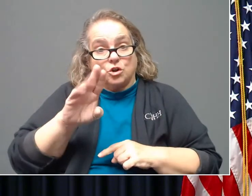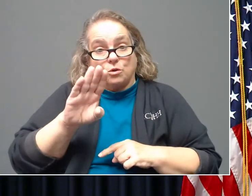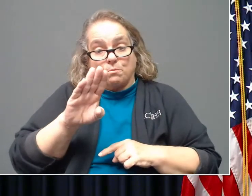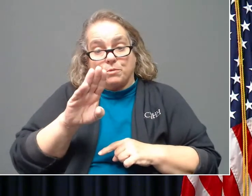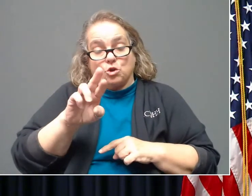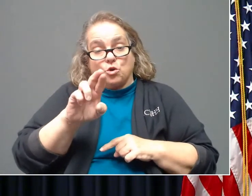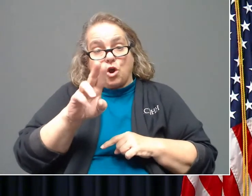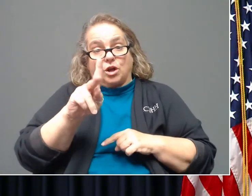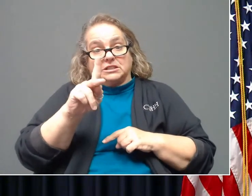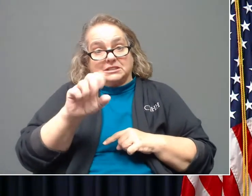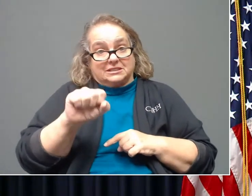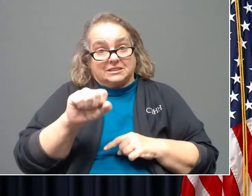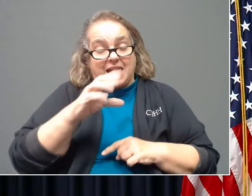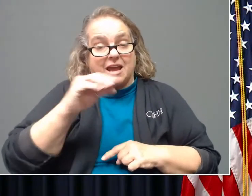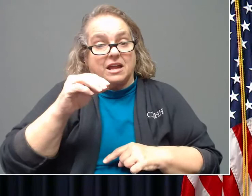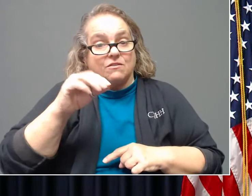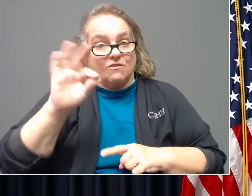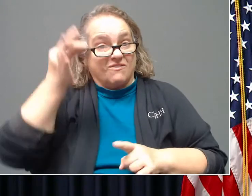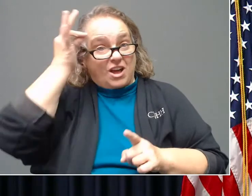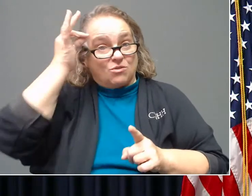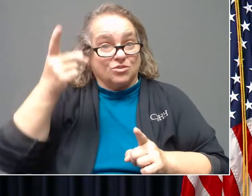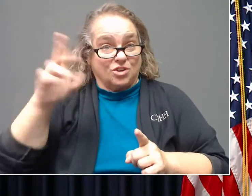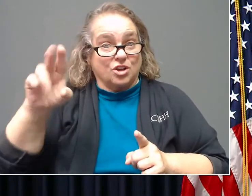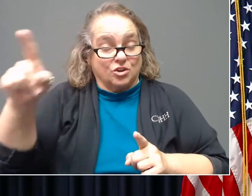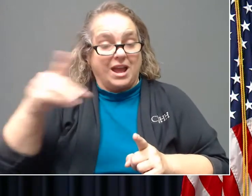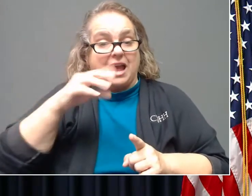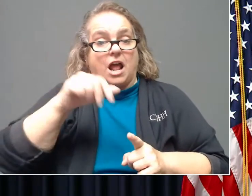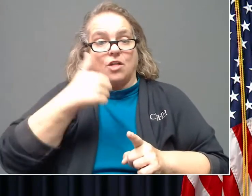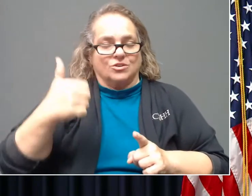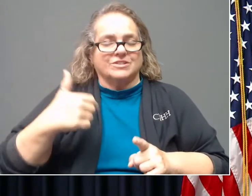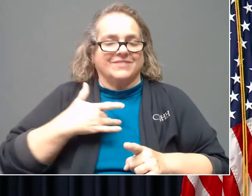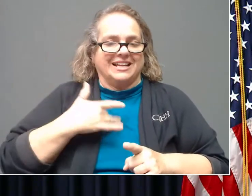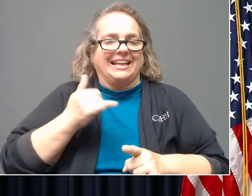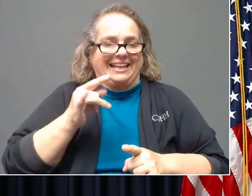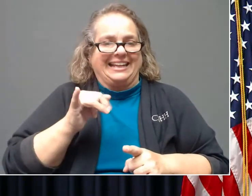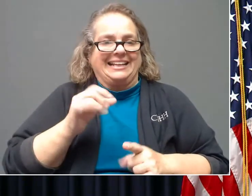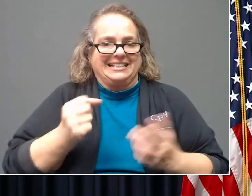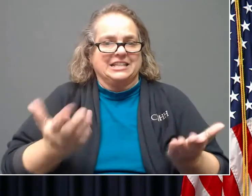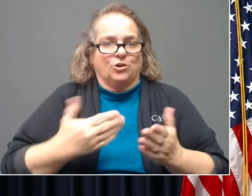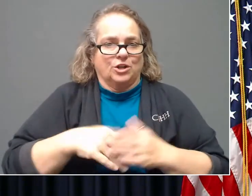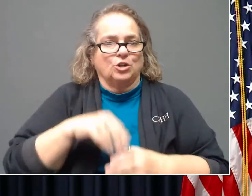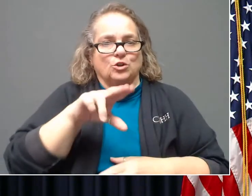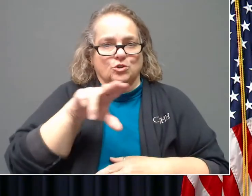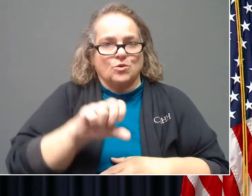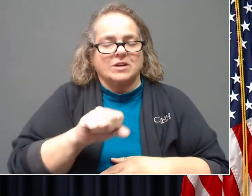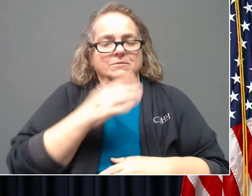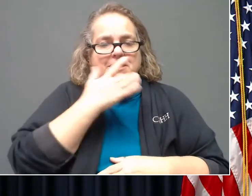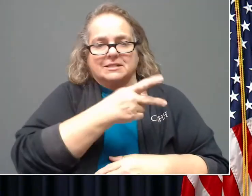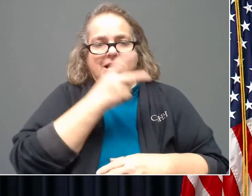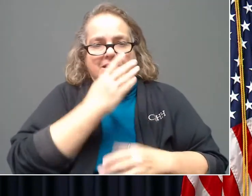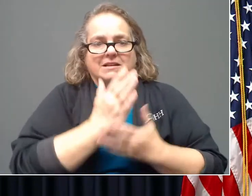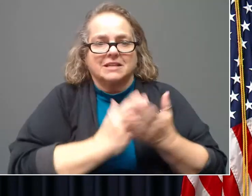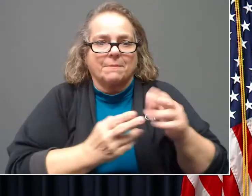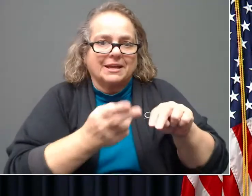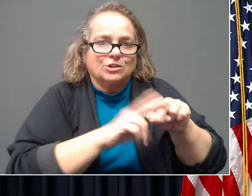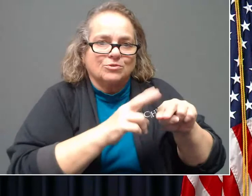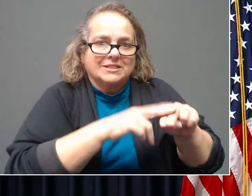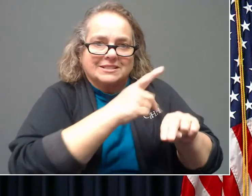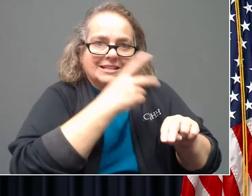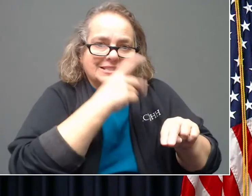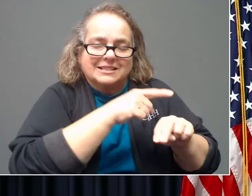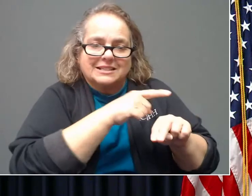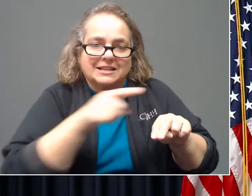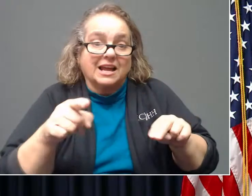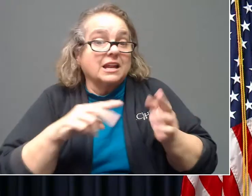believe that it is here and elsewhere based on some of the increases that they are seeing. It just means